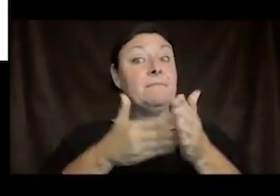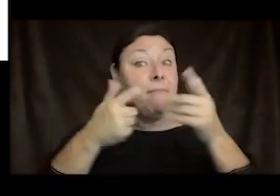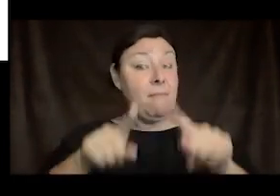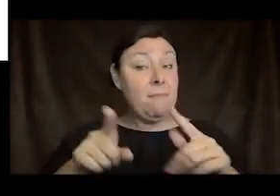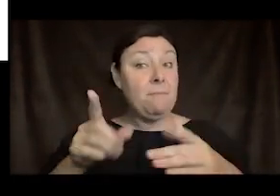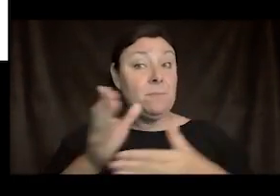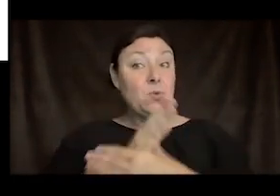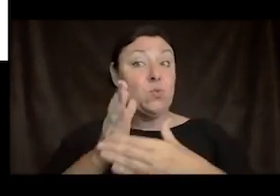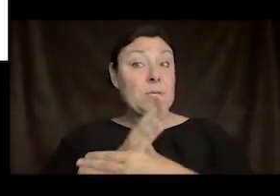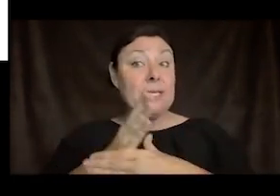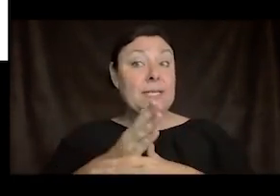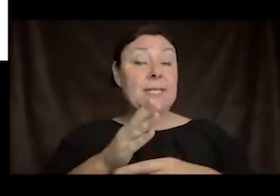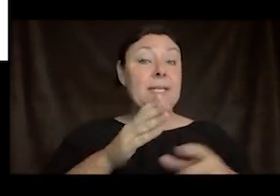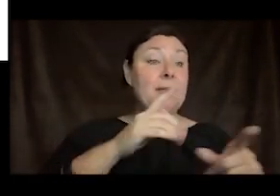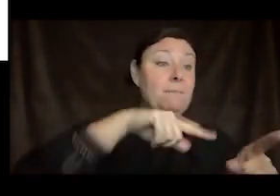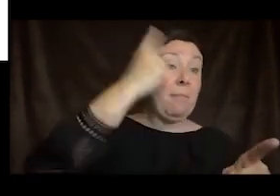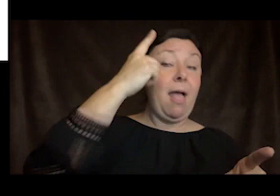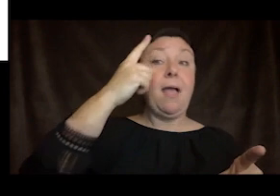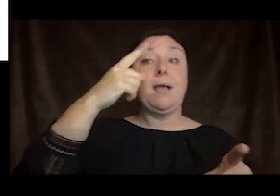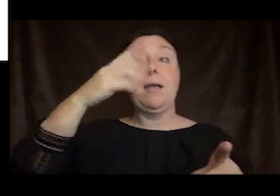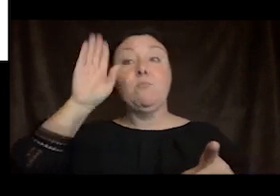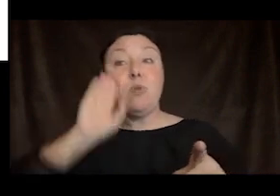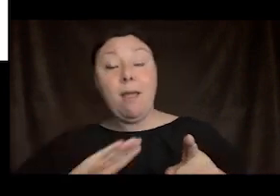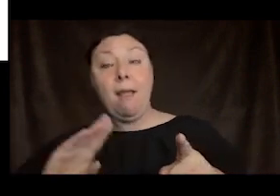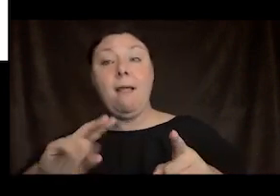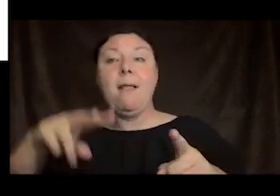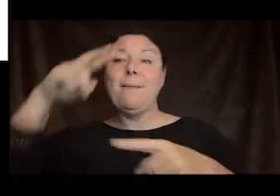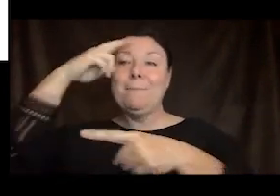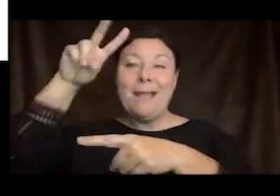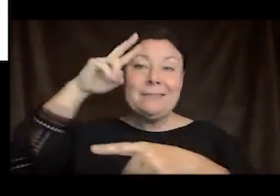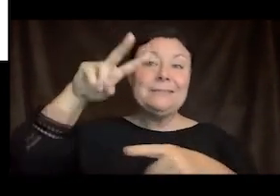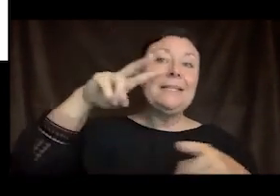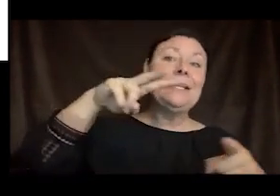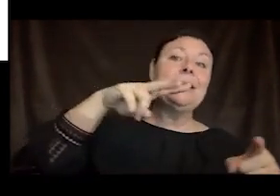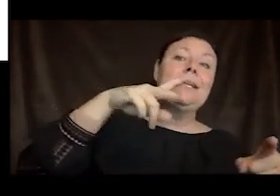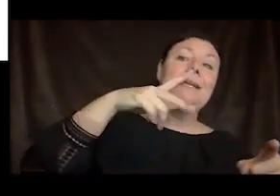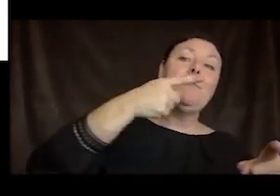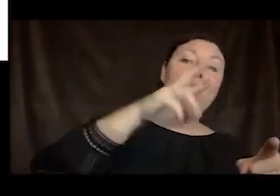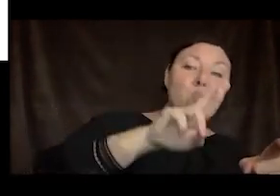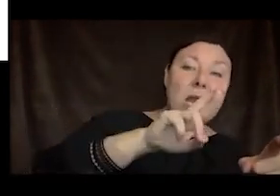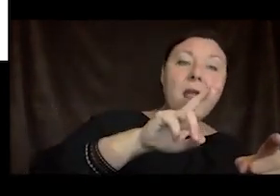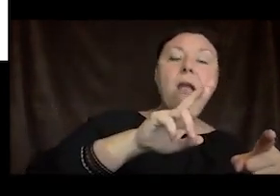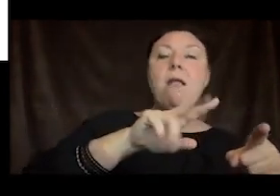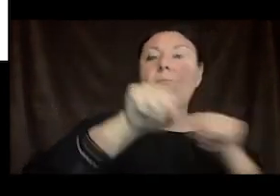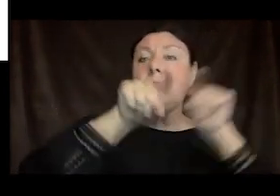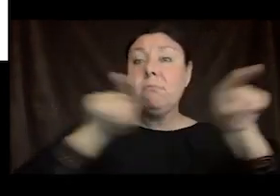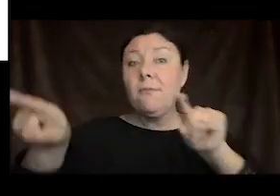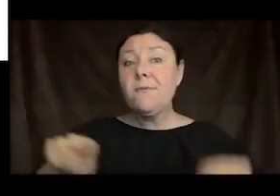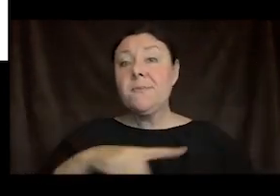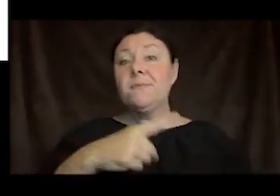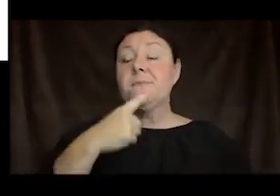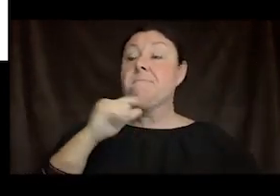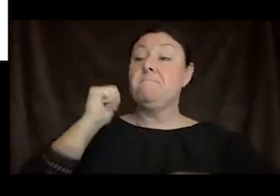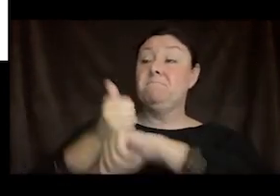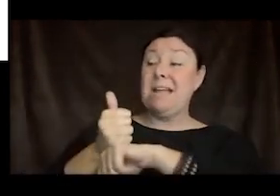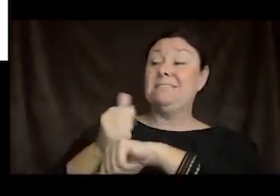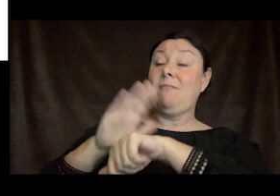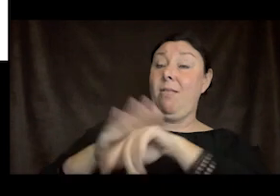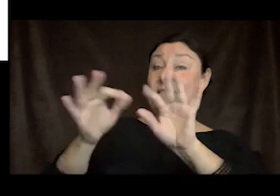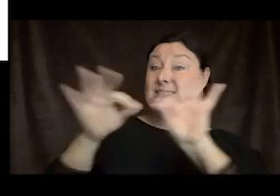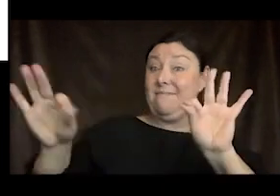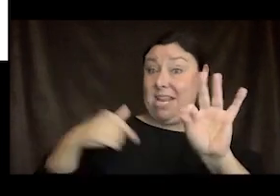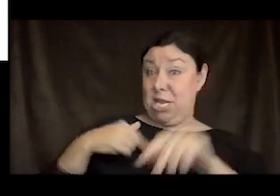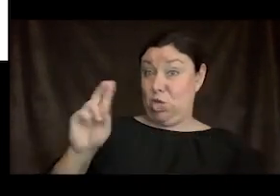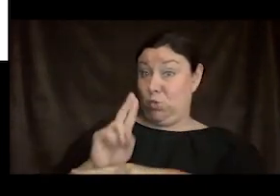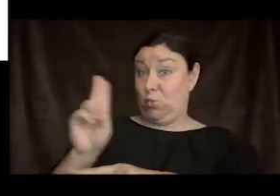of color, i.e. Black and brown, Mexican, for example, Mexican, Puerto Rican, etc.? Based on the definition that I use,